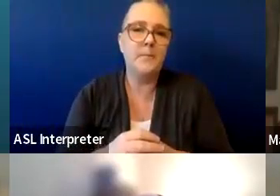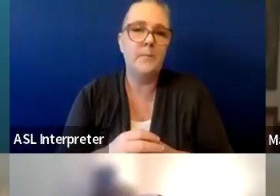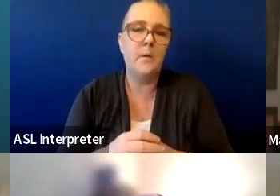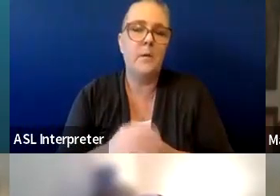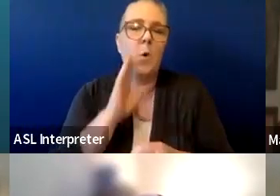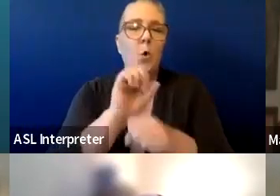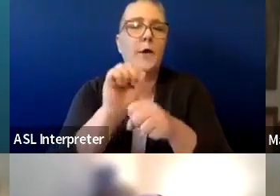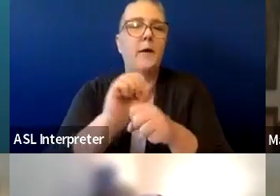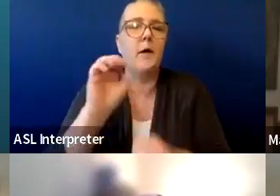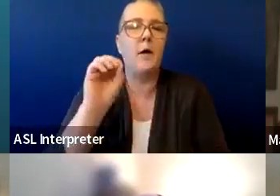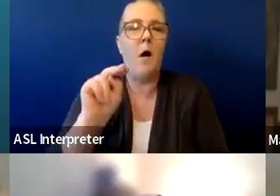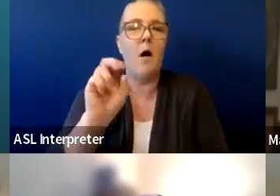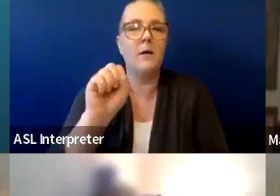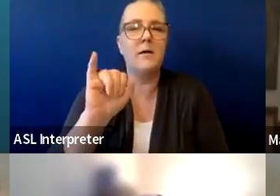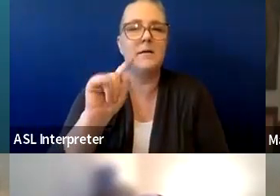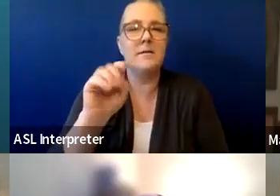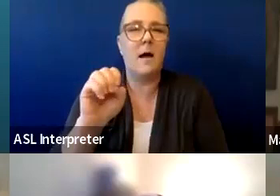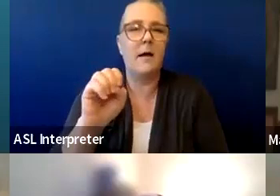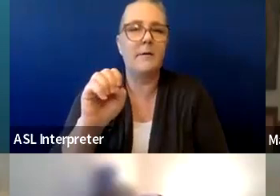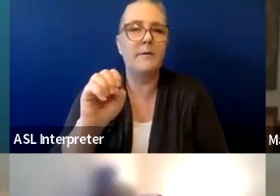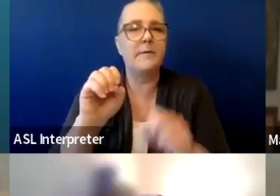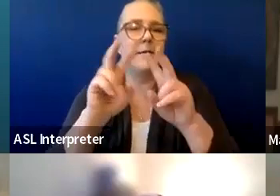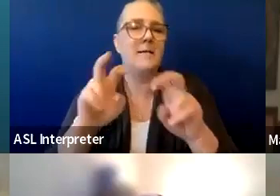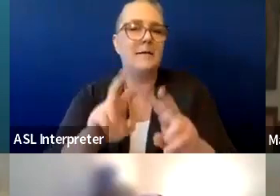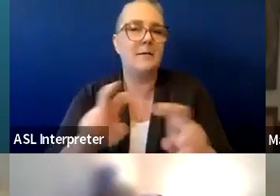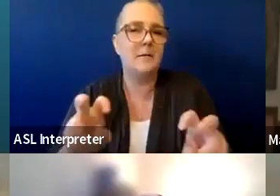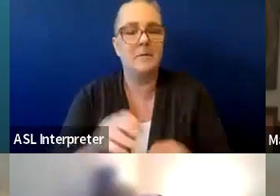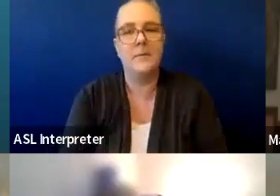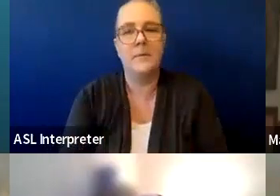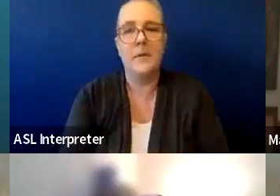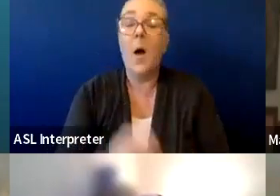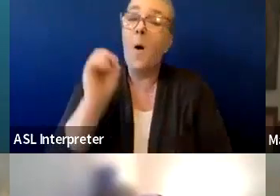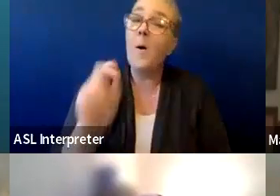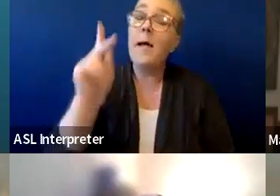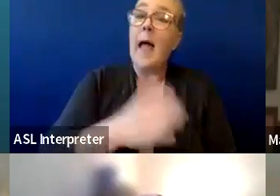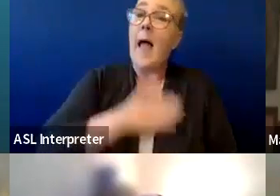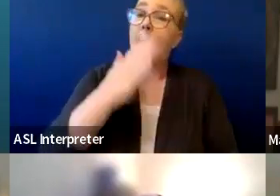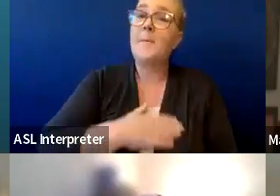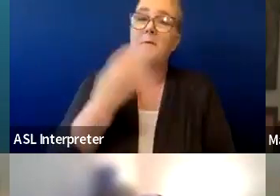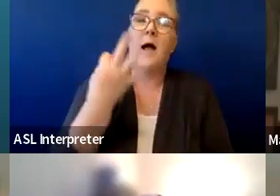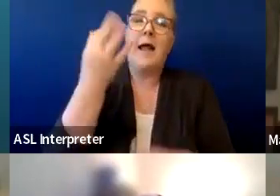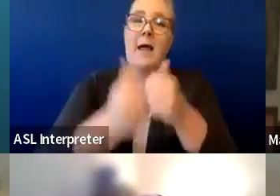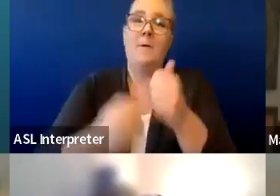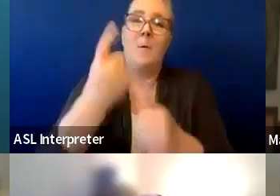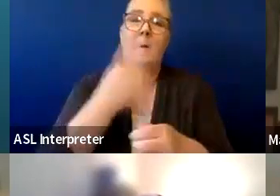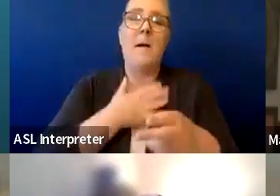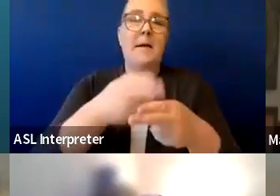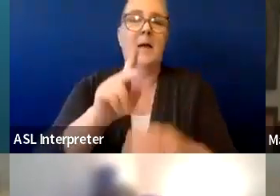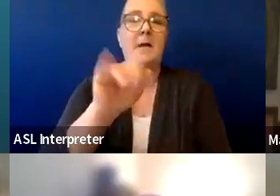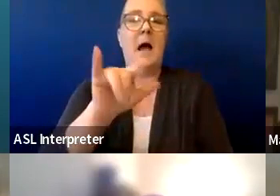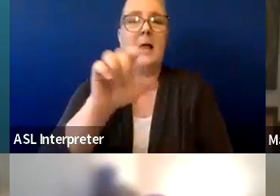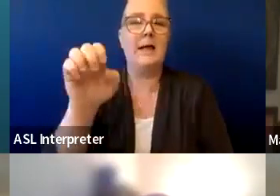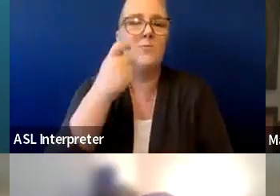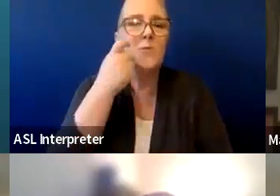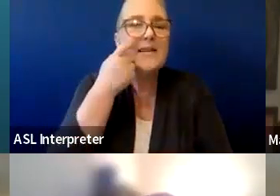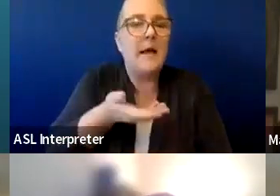HCBS reviews. So go ahead, Kylie. Alrighty, well, happy Friday, everyone. My name's Kylie. I just recently got